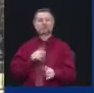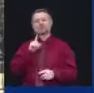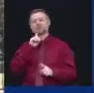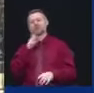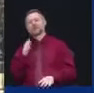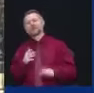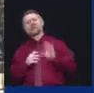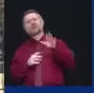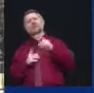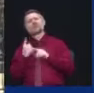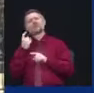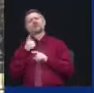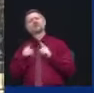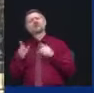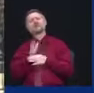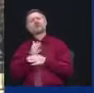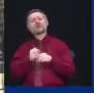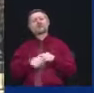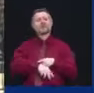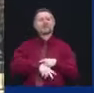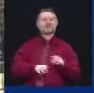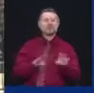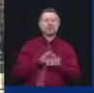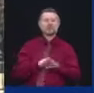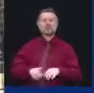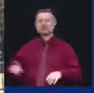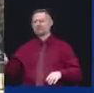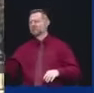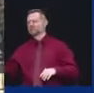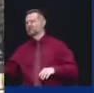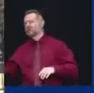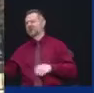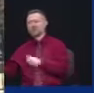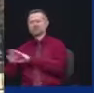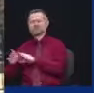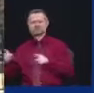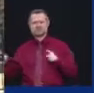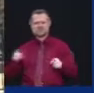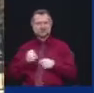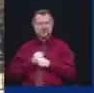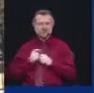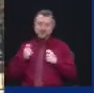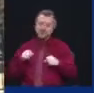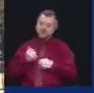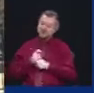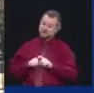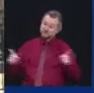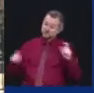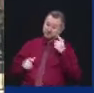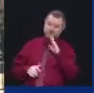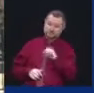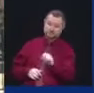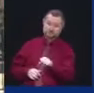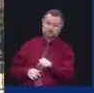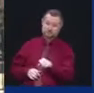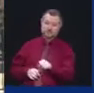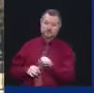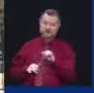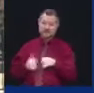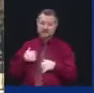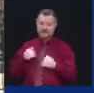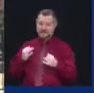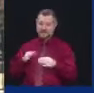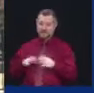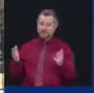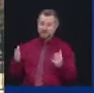2? Yes. Yes. Look, the more we can open, we